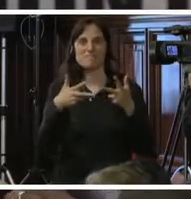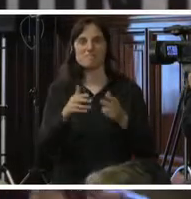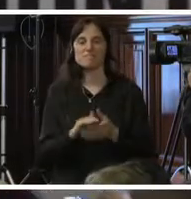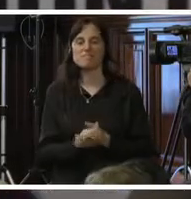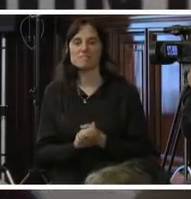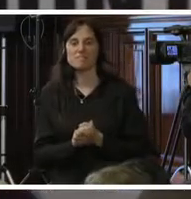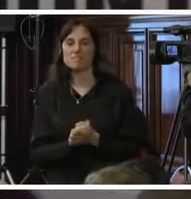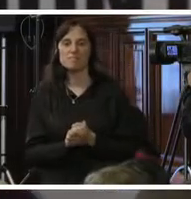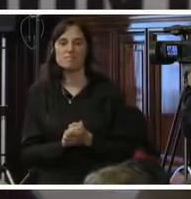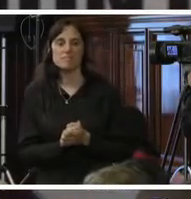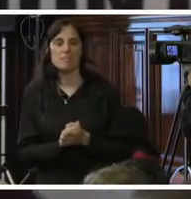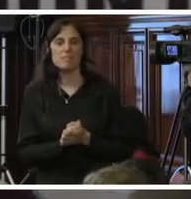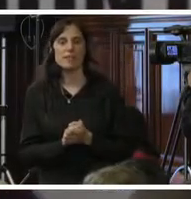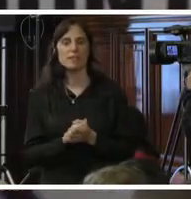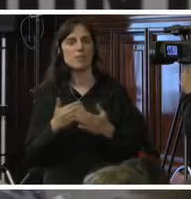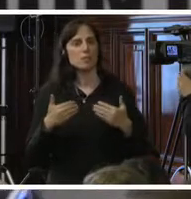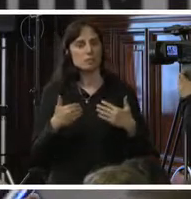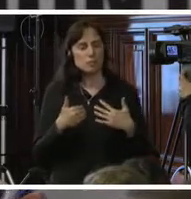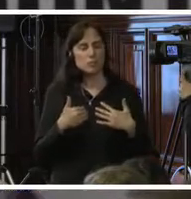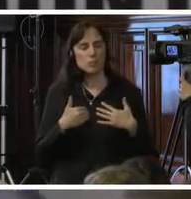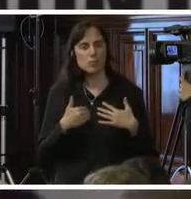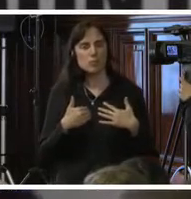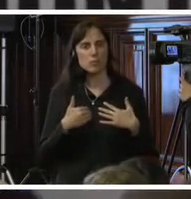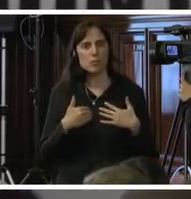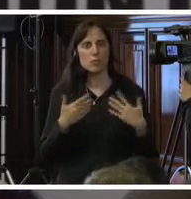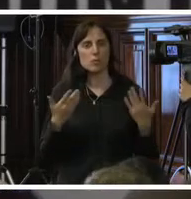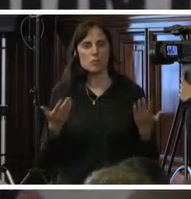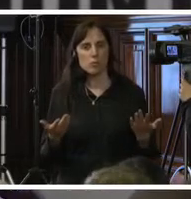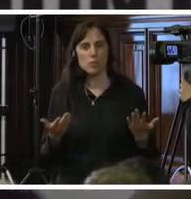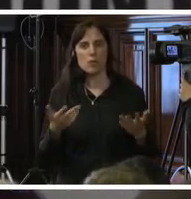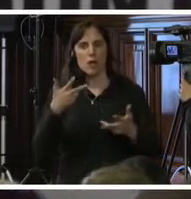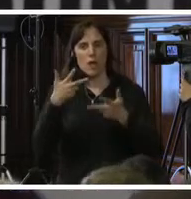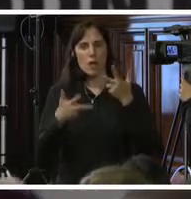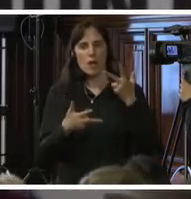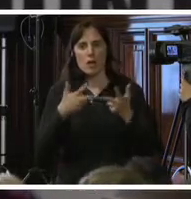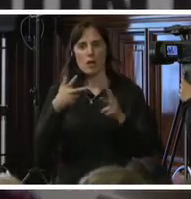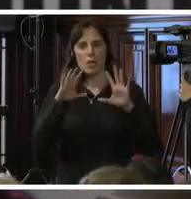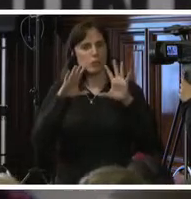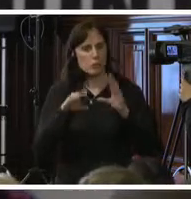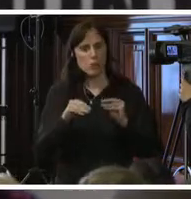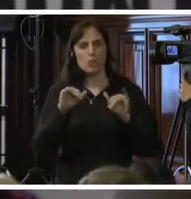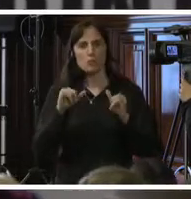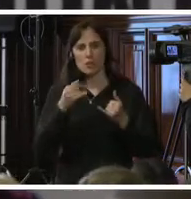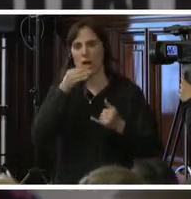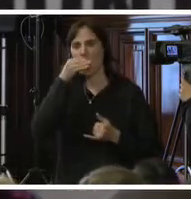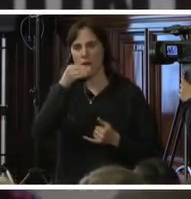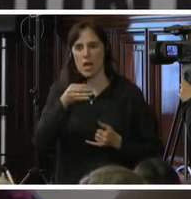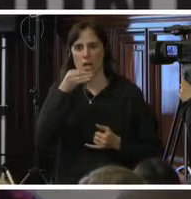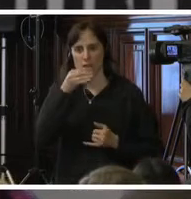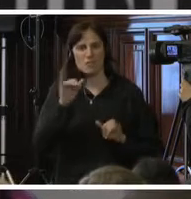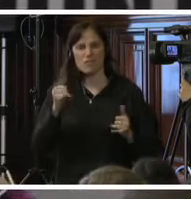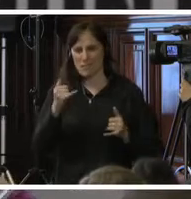I'm not going to go into all the what has been spoken about that we all know about, but I don't remember that